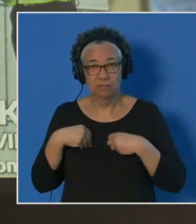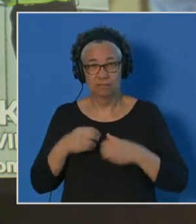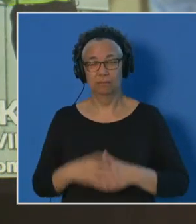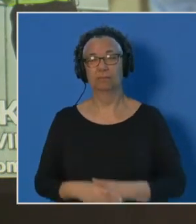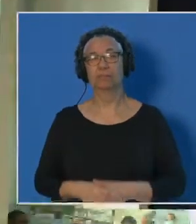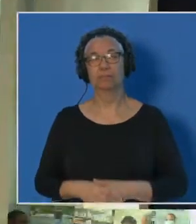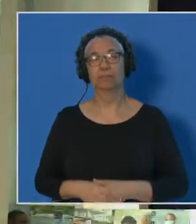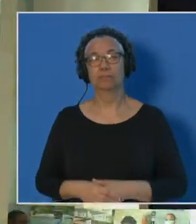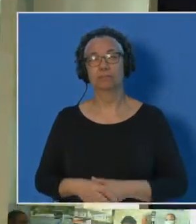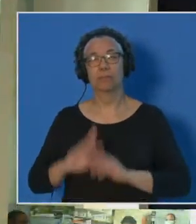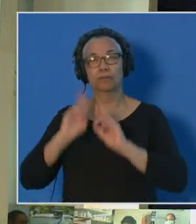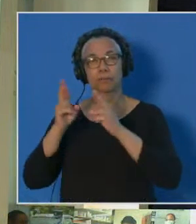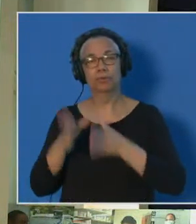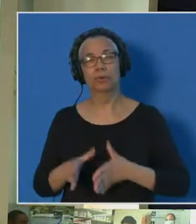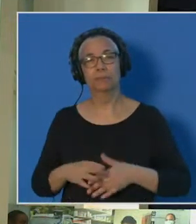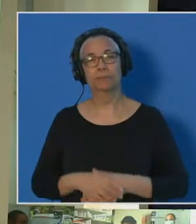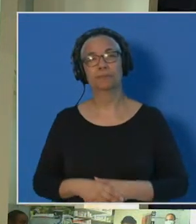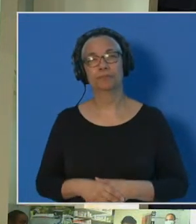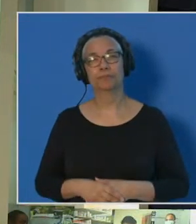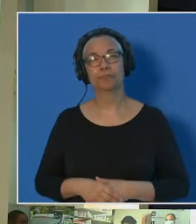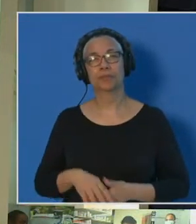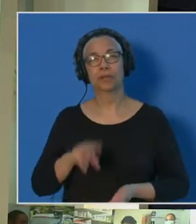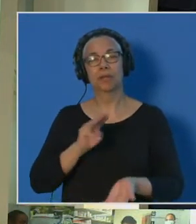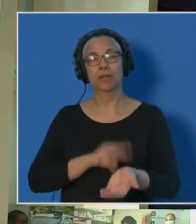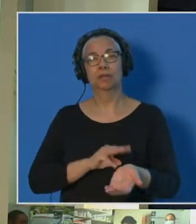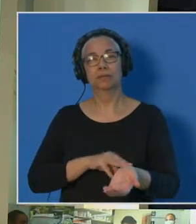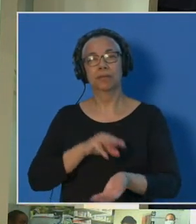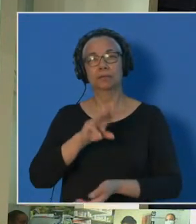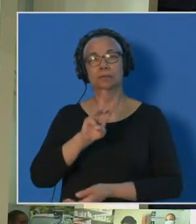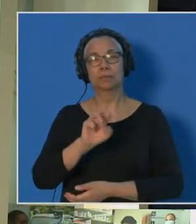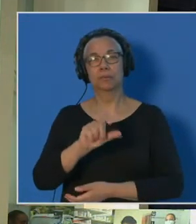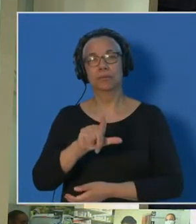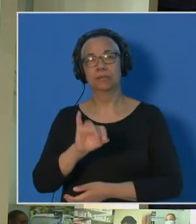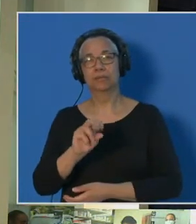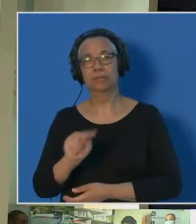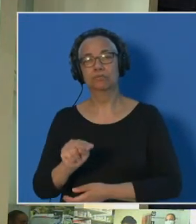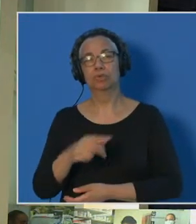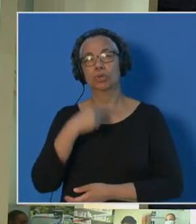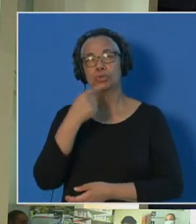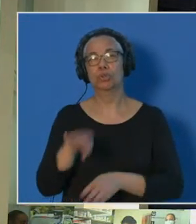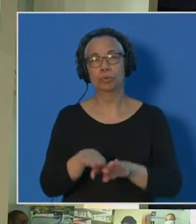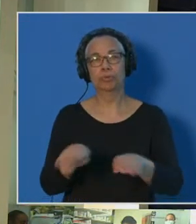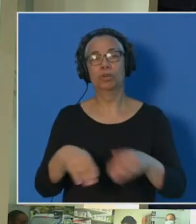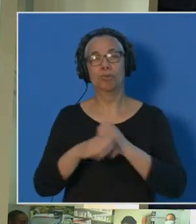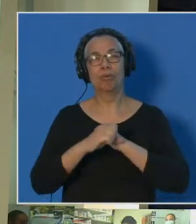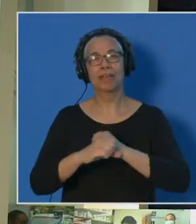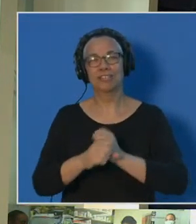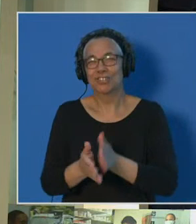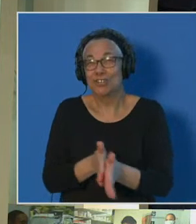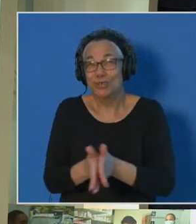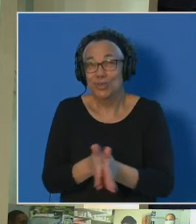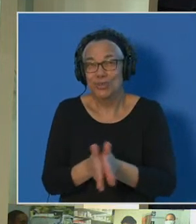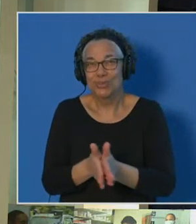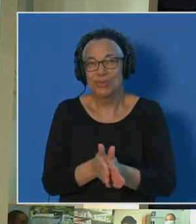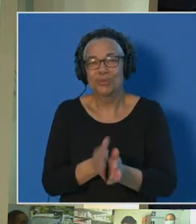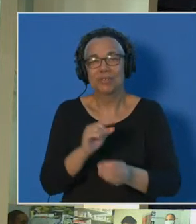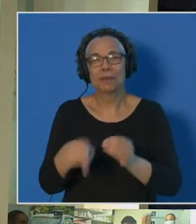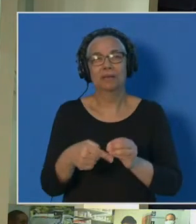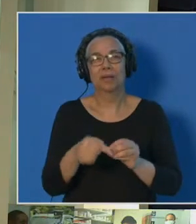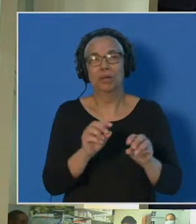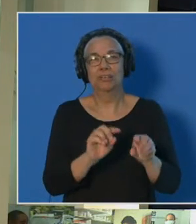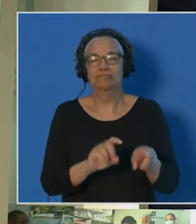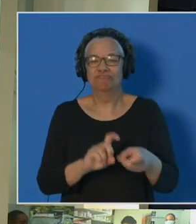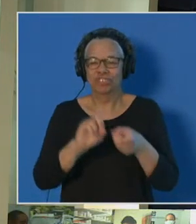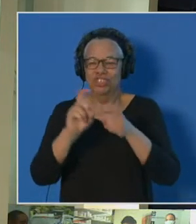Minister Wilson, Dr. Karika Weldon told Bermuda Broadcasting that she's very enthused about switching from nasal testing to